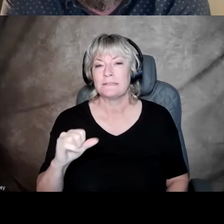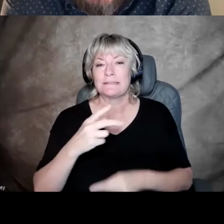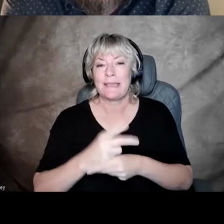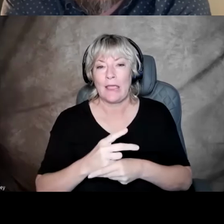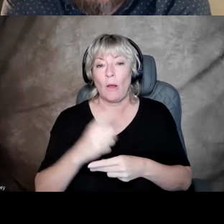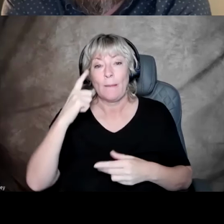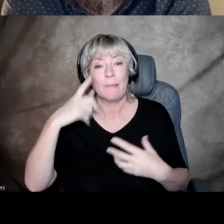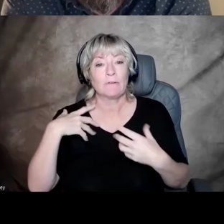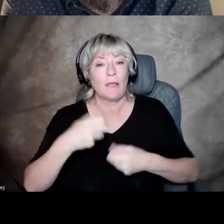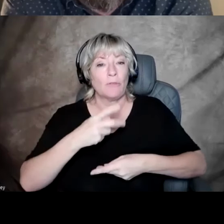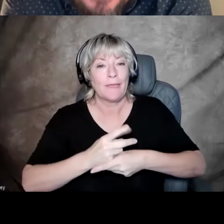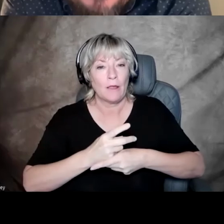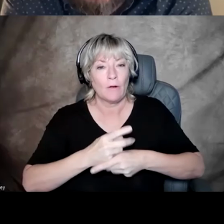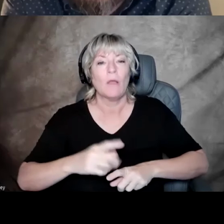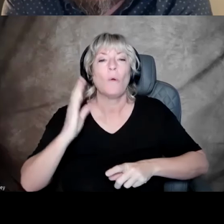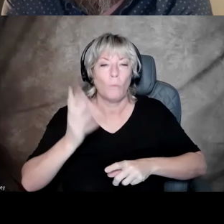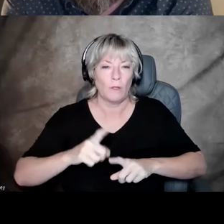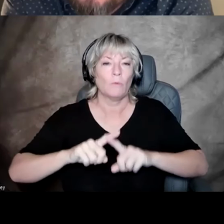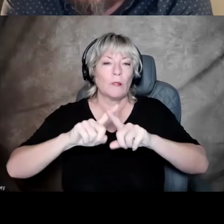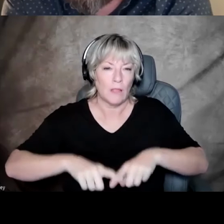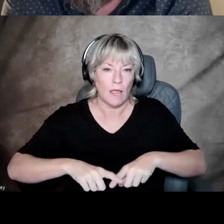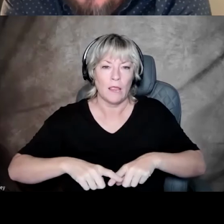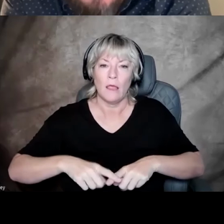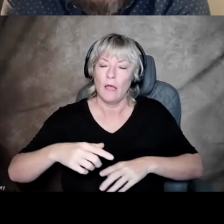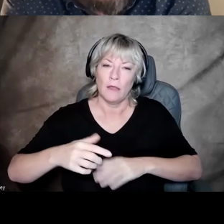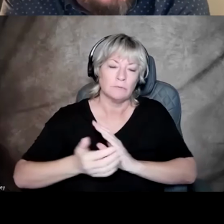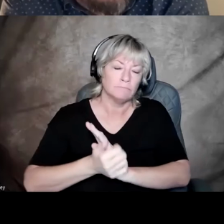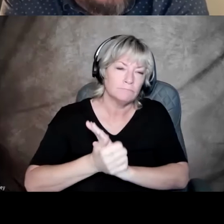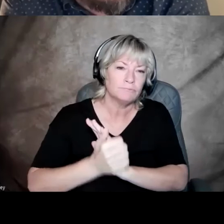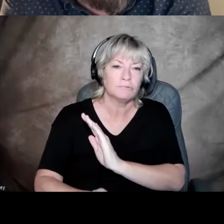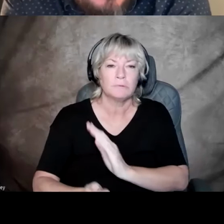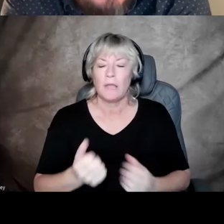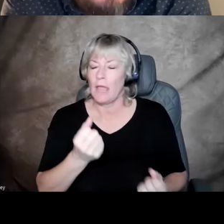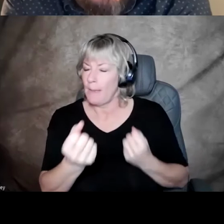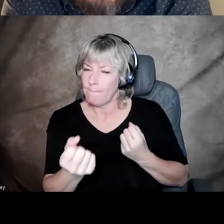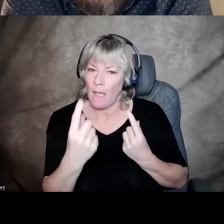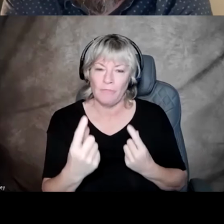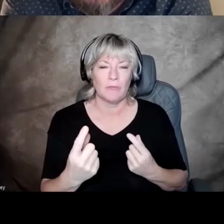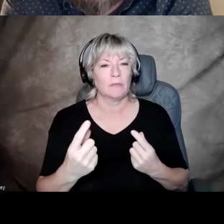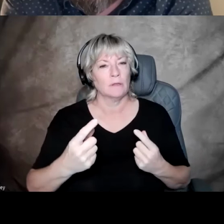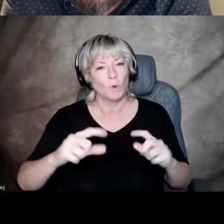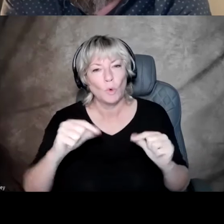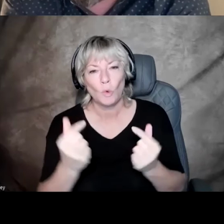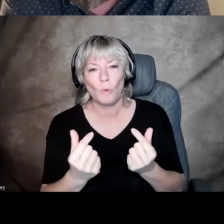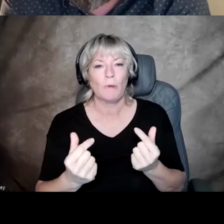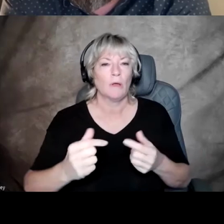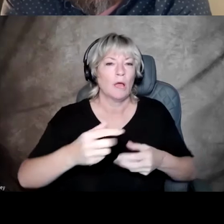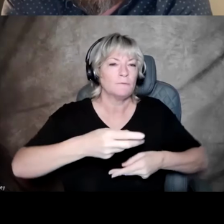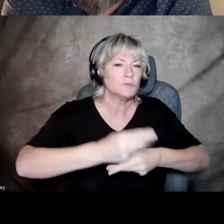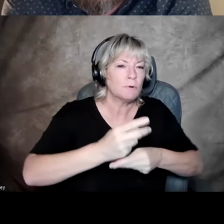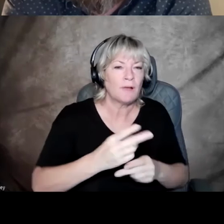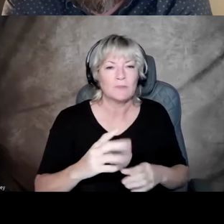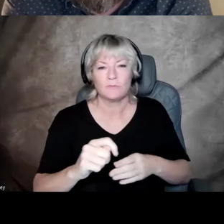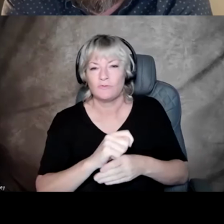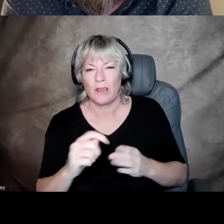on a highly skilled, empathic workforce of therapists and supervisors and trainers. And the question is, how do we make sure that